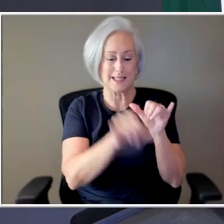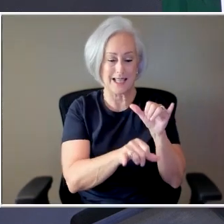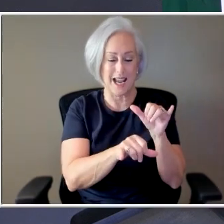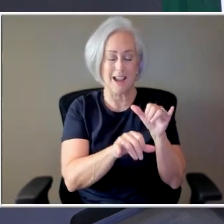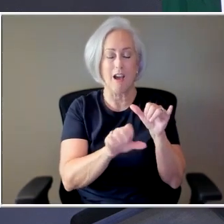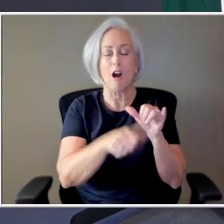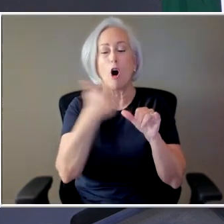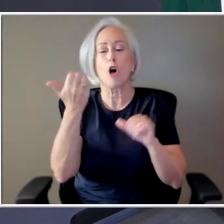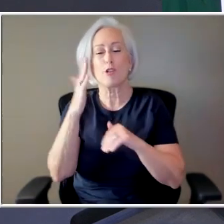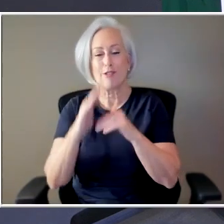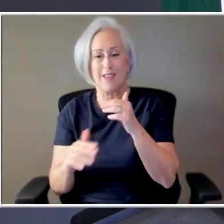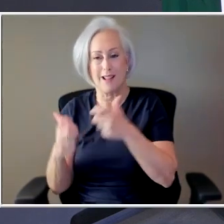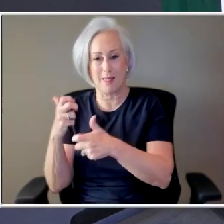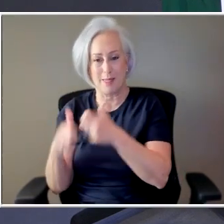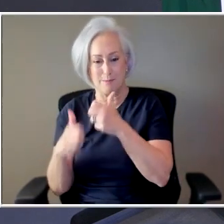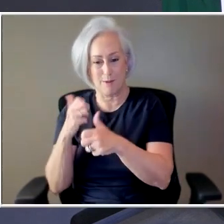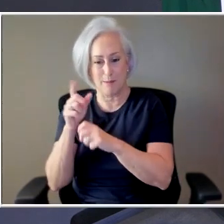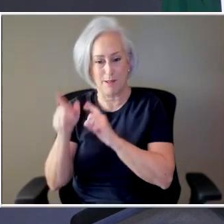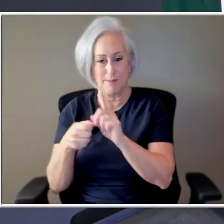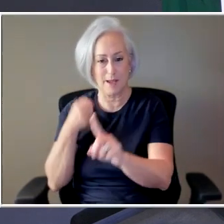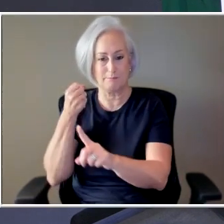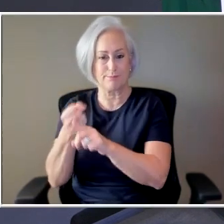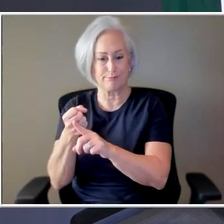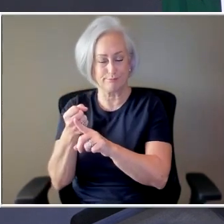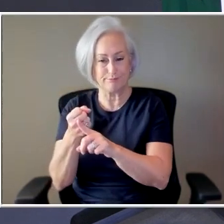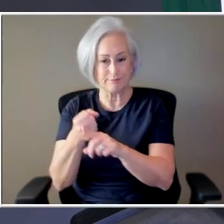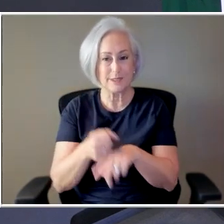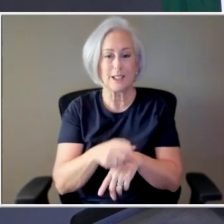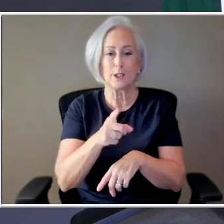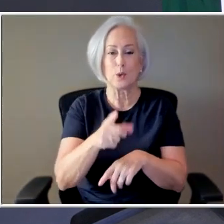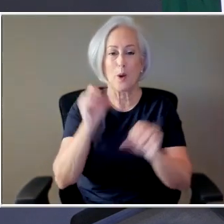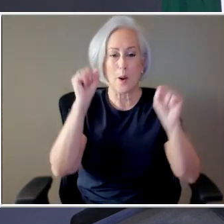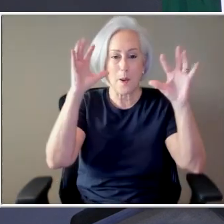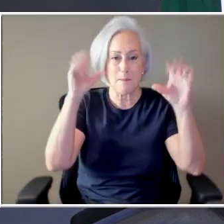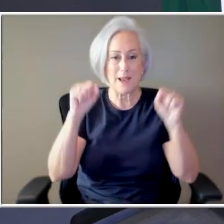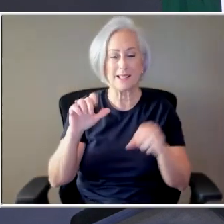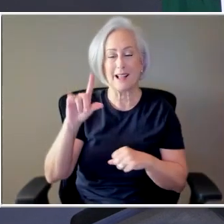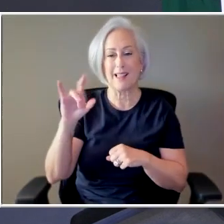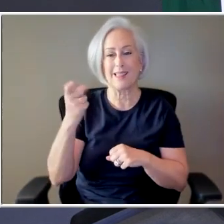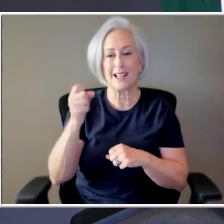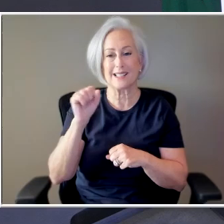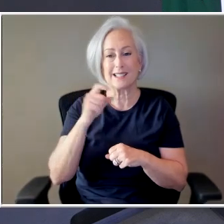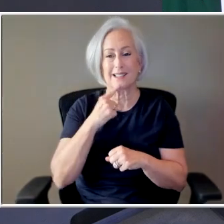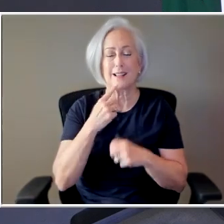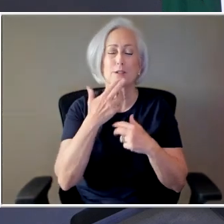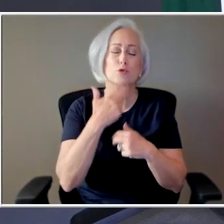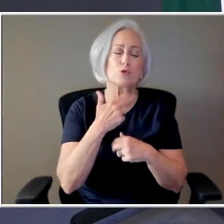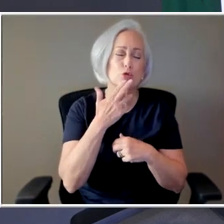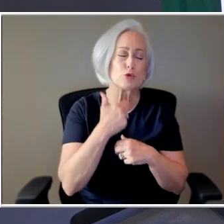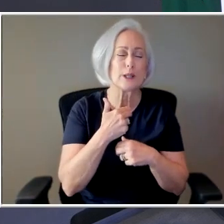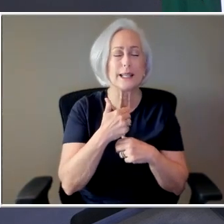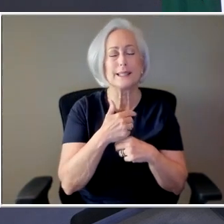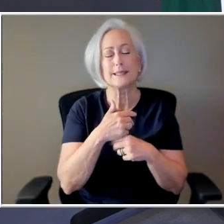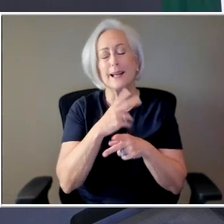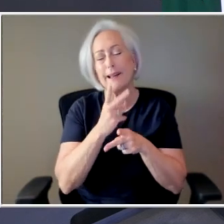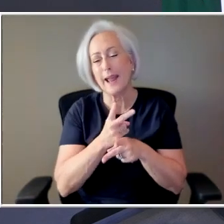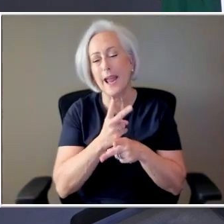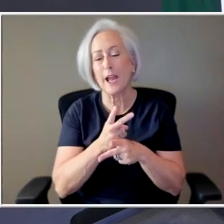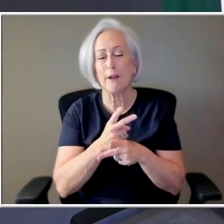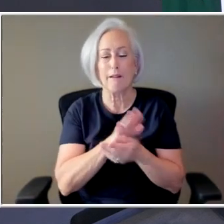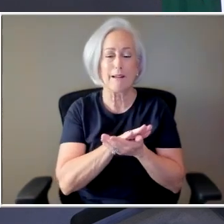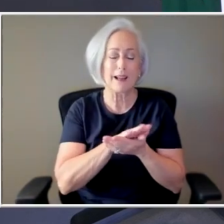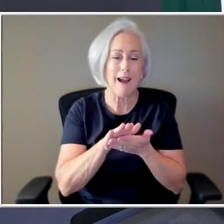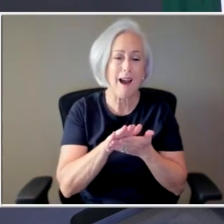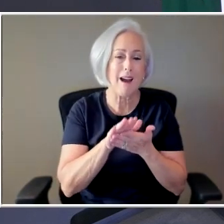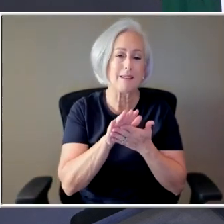are amazing, so please pass that on. Alexis says, this is so sweet, such care and kindness, truly incredible care that